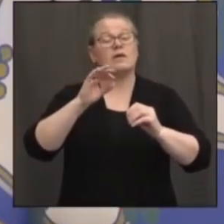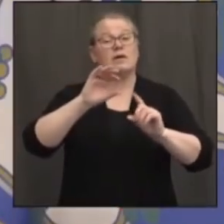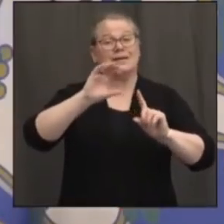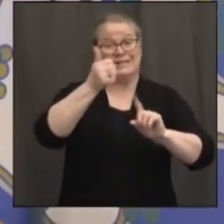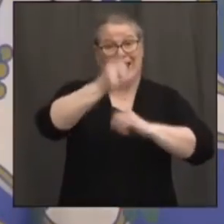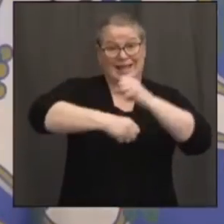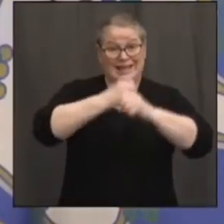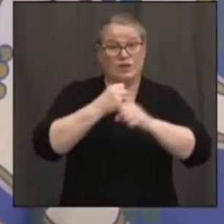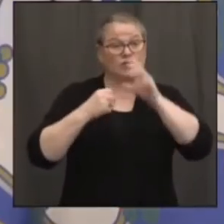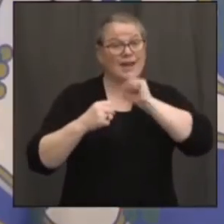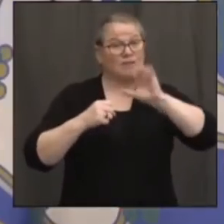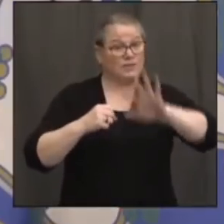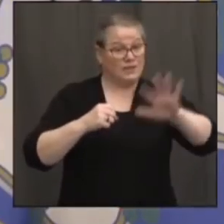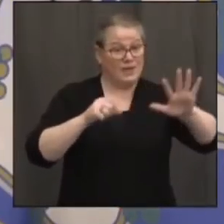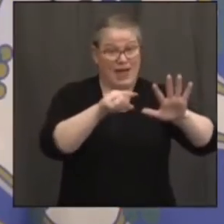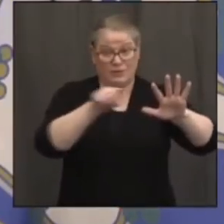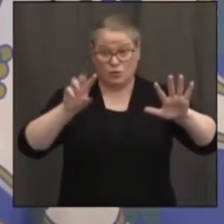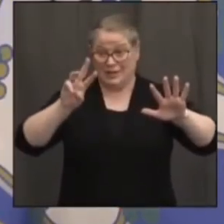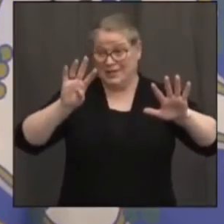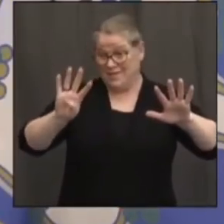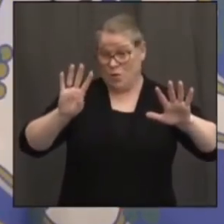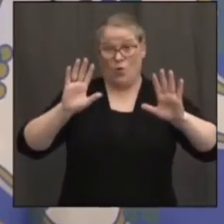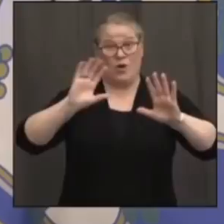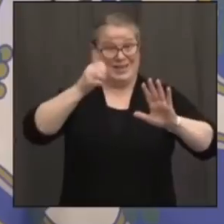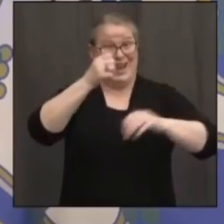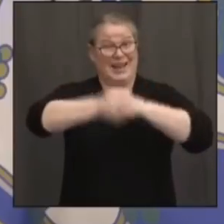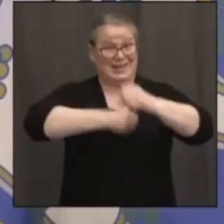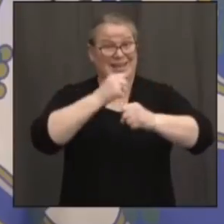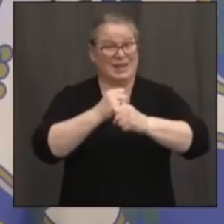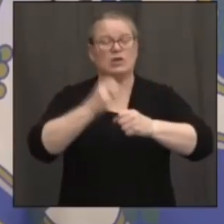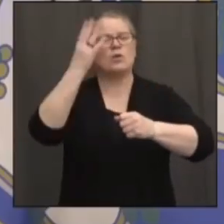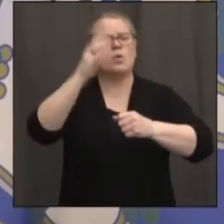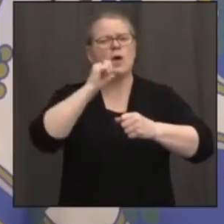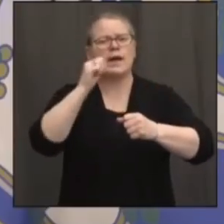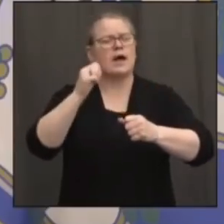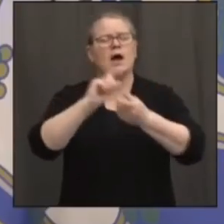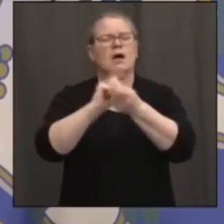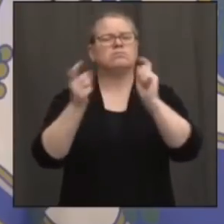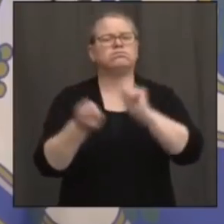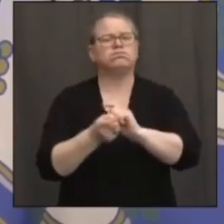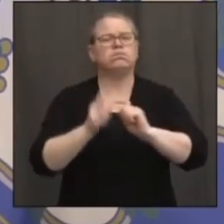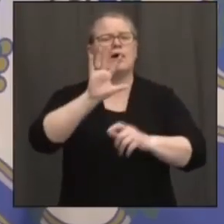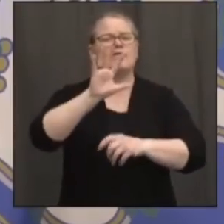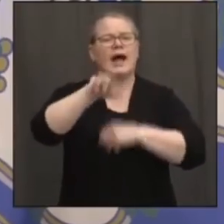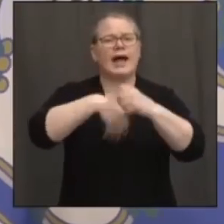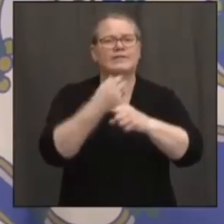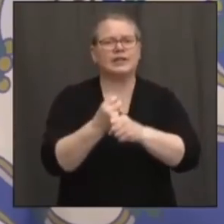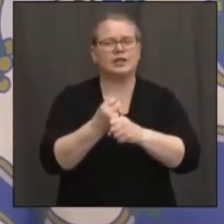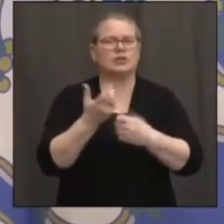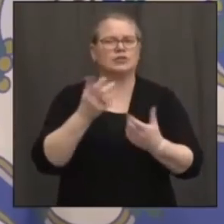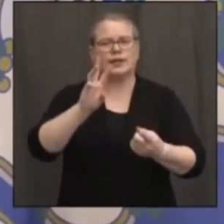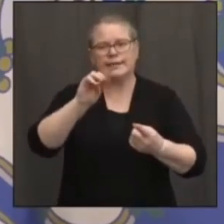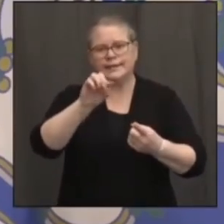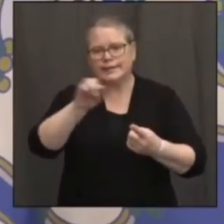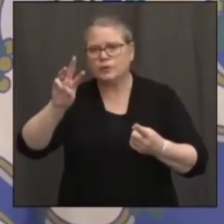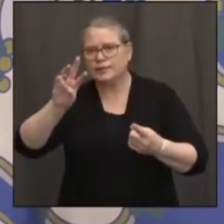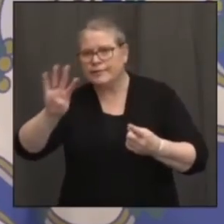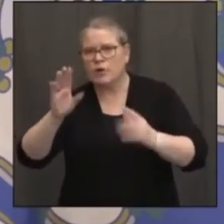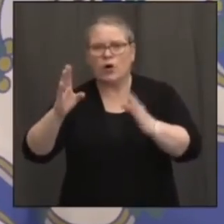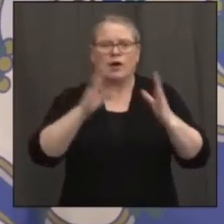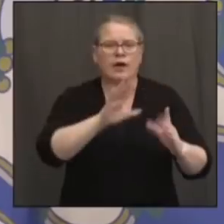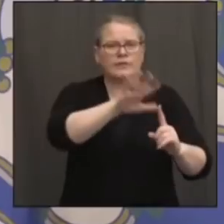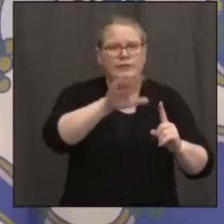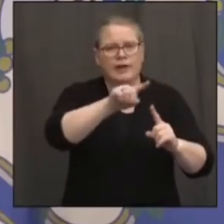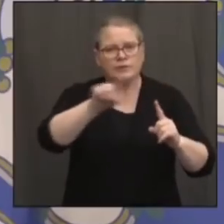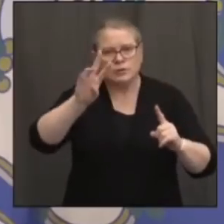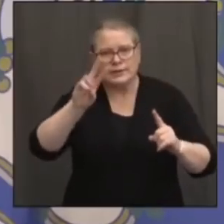I think you're going to find, John, I hope that over the course of the next few days, over the next week, it sorts itself out.